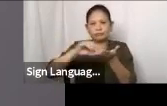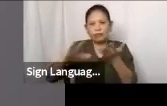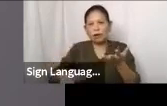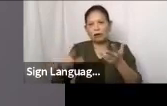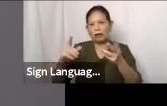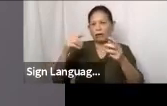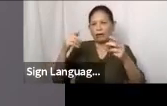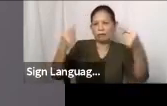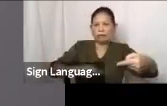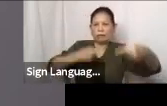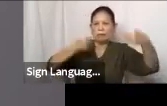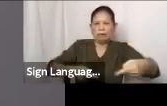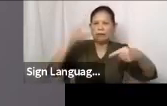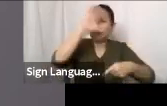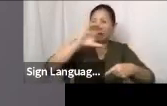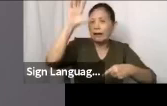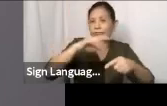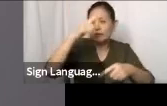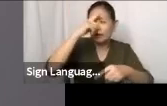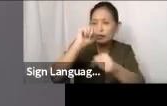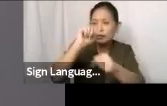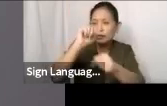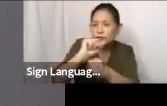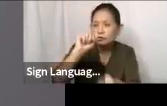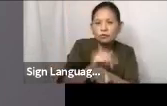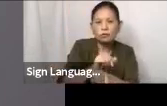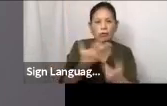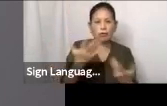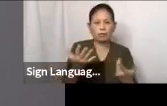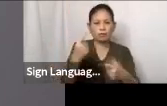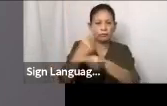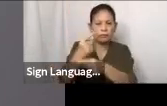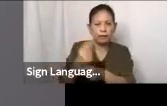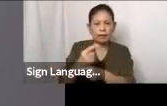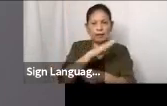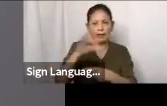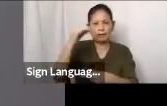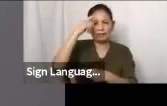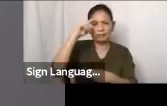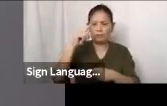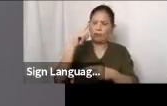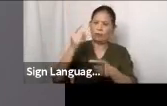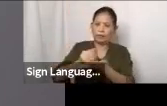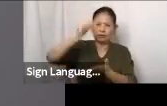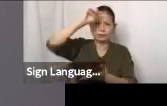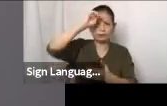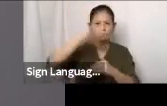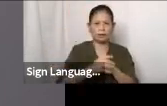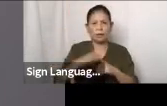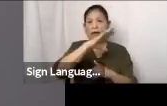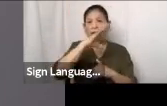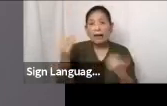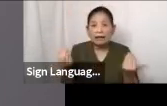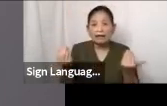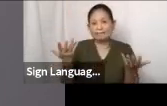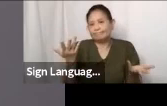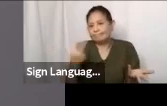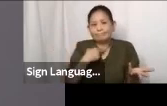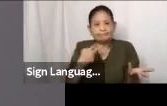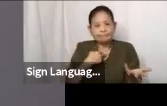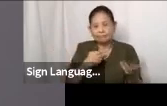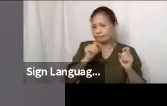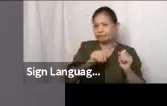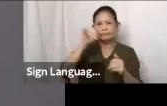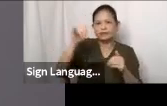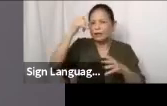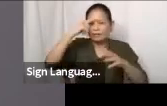to inadequate formal or informal education. Turning to other income generation activities such as begging